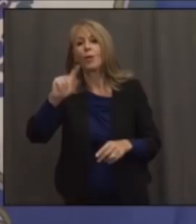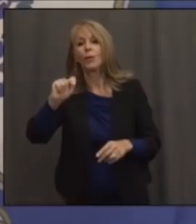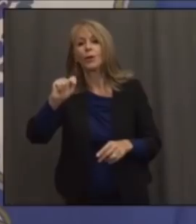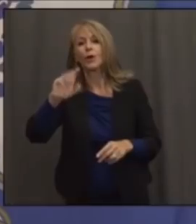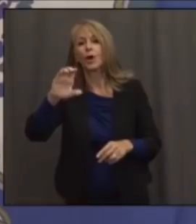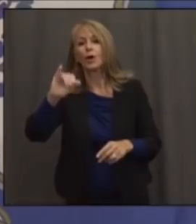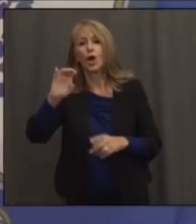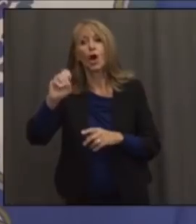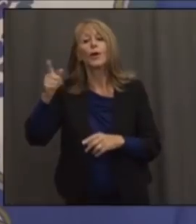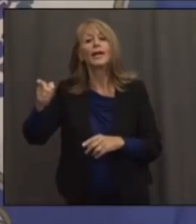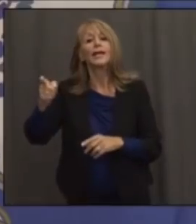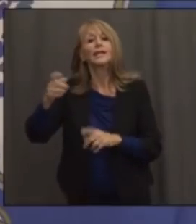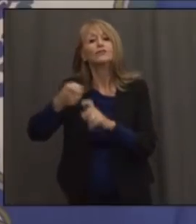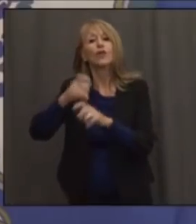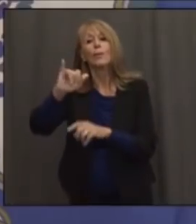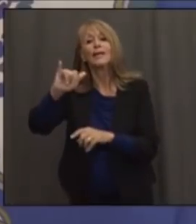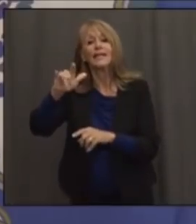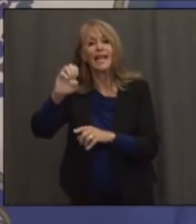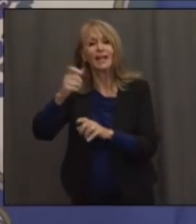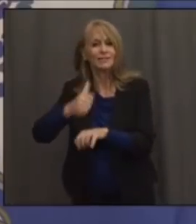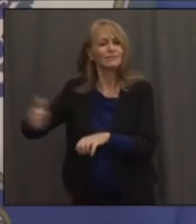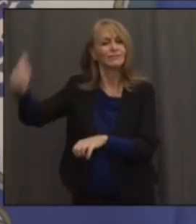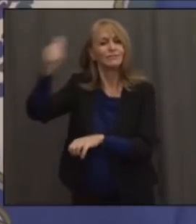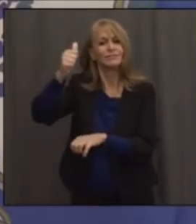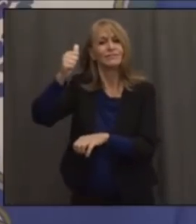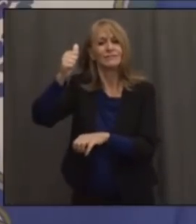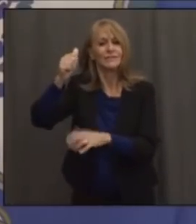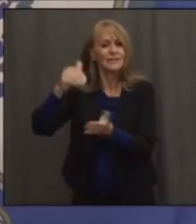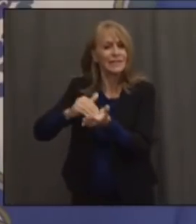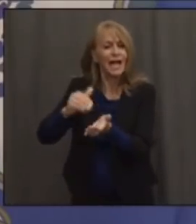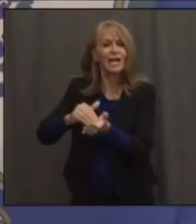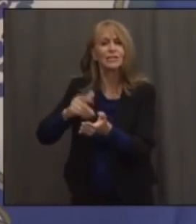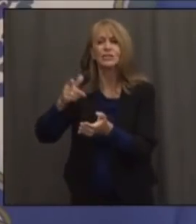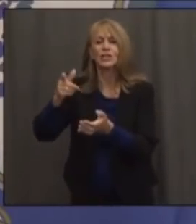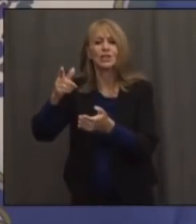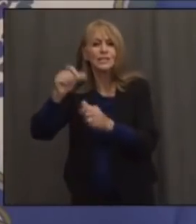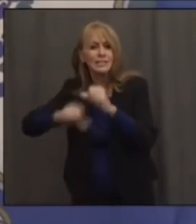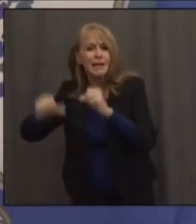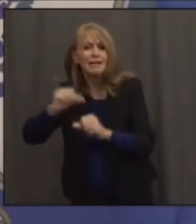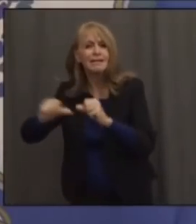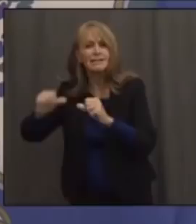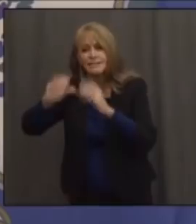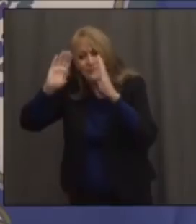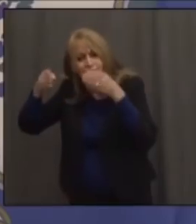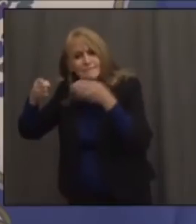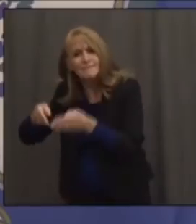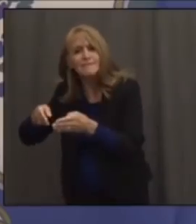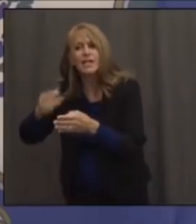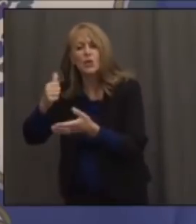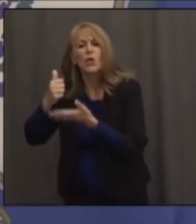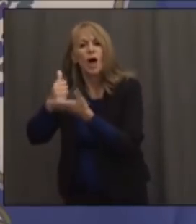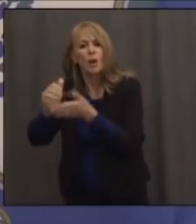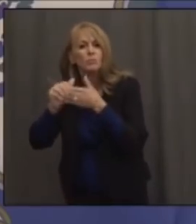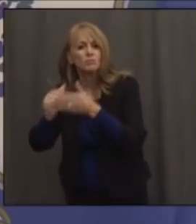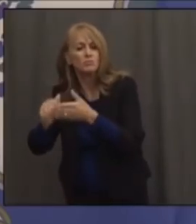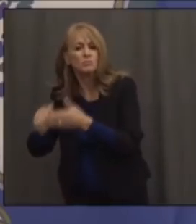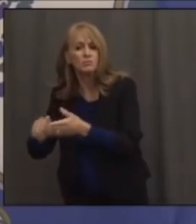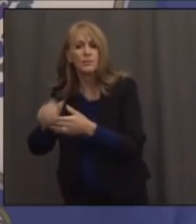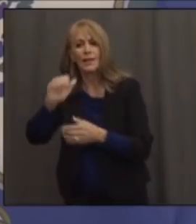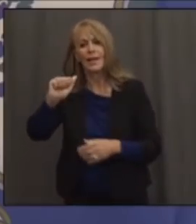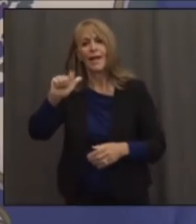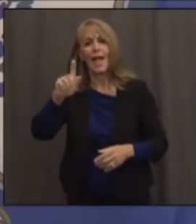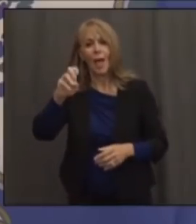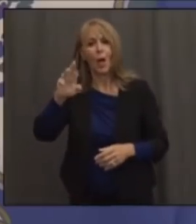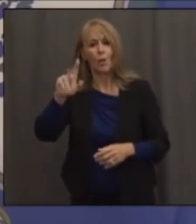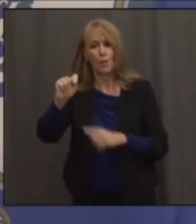School of Medicine, leading epidemiologist, the perfect guy to lead our scientific response going forward. And Albert reminded